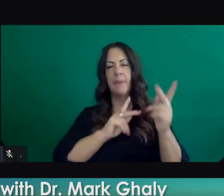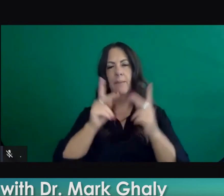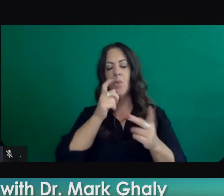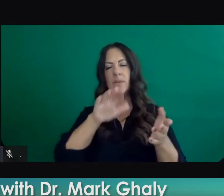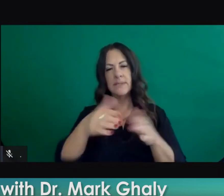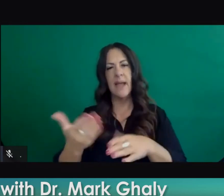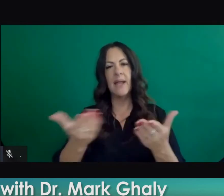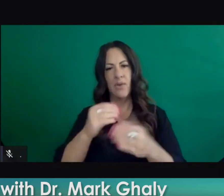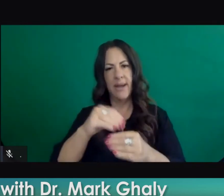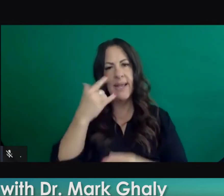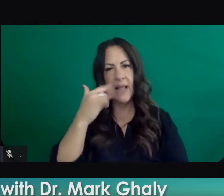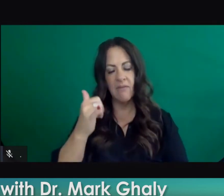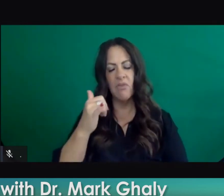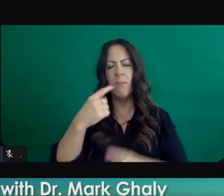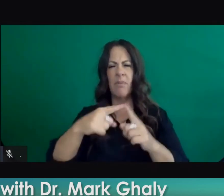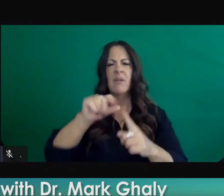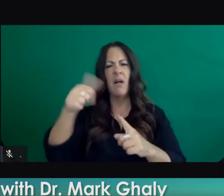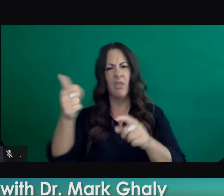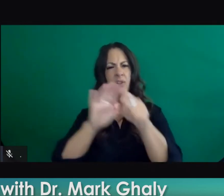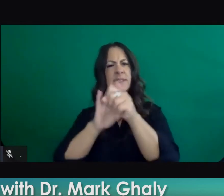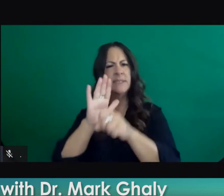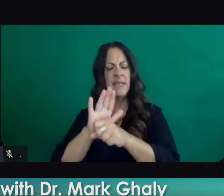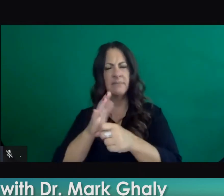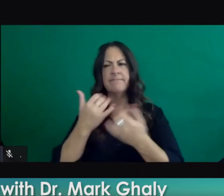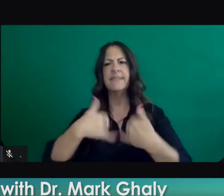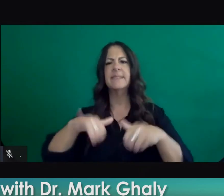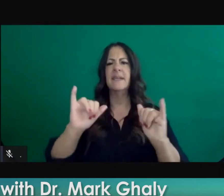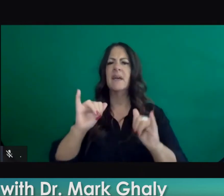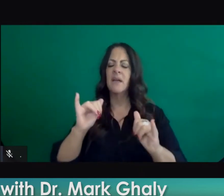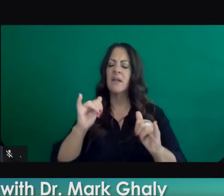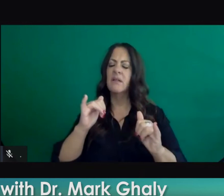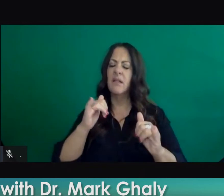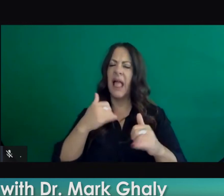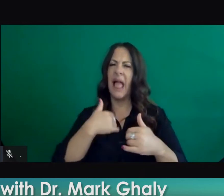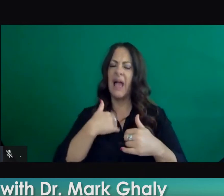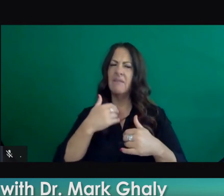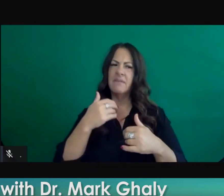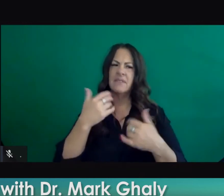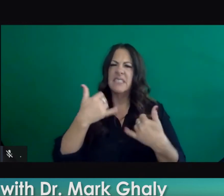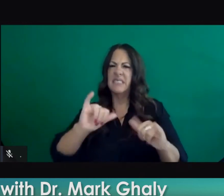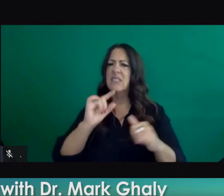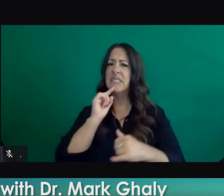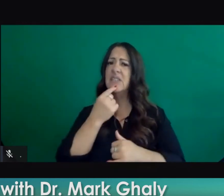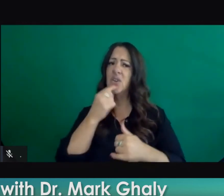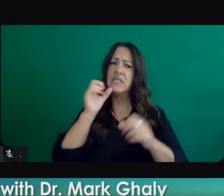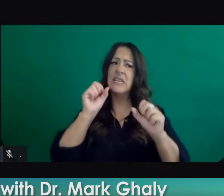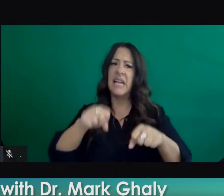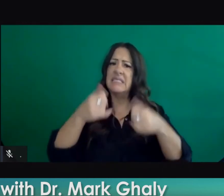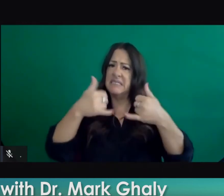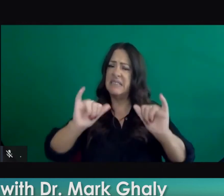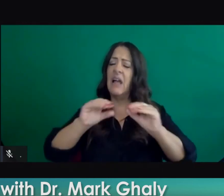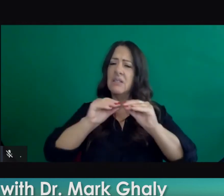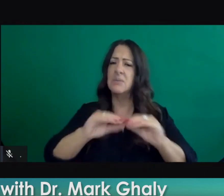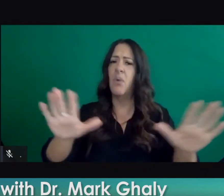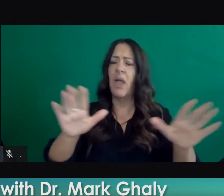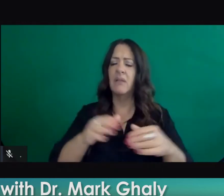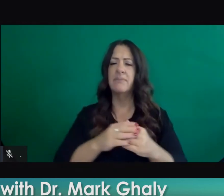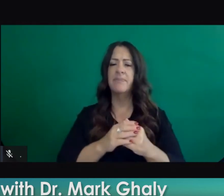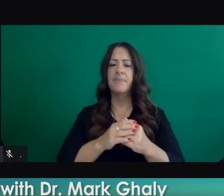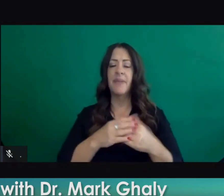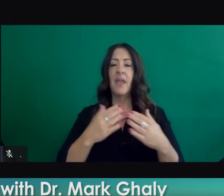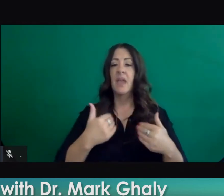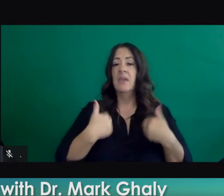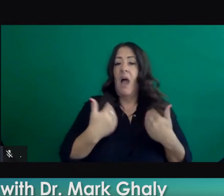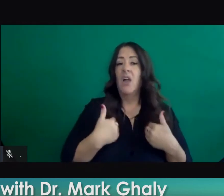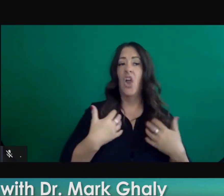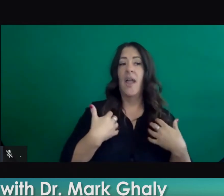alone across the nation, that we still today have real risk of transmission, that younger, healthier people who might